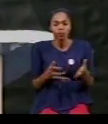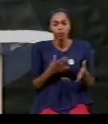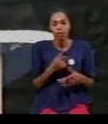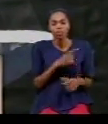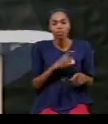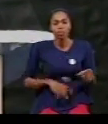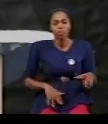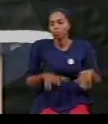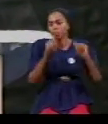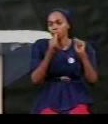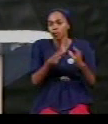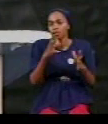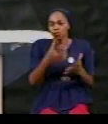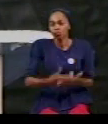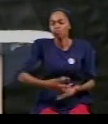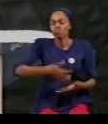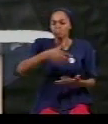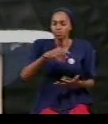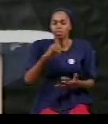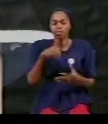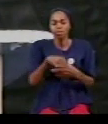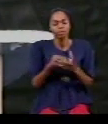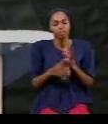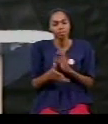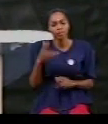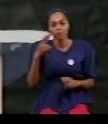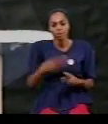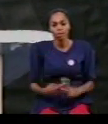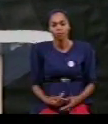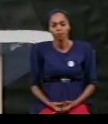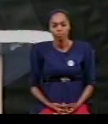you in Jesus' name.